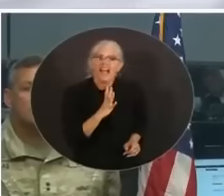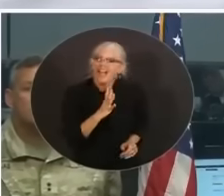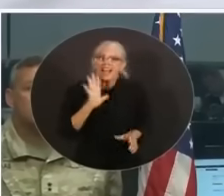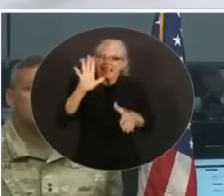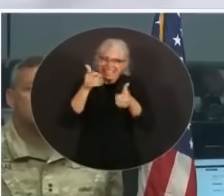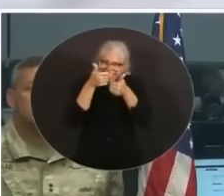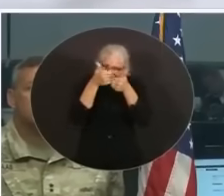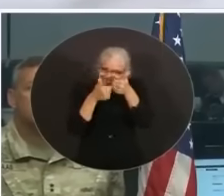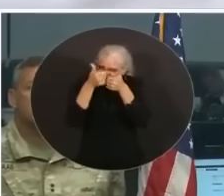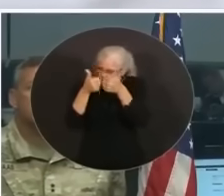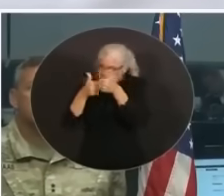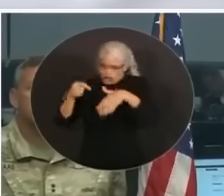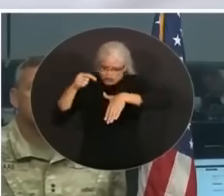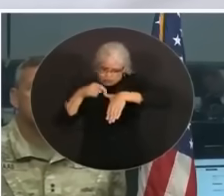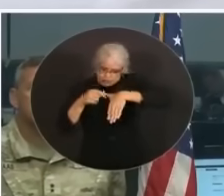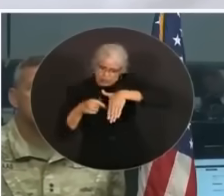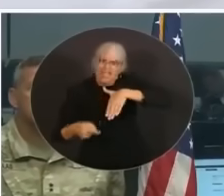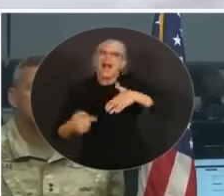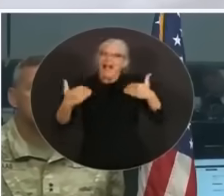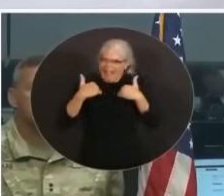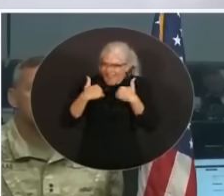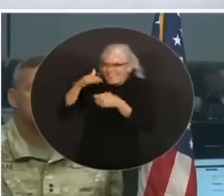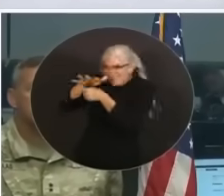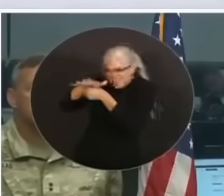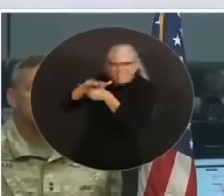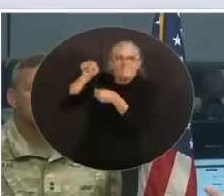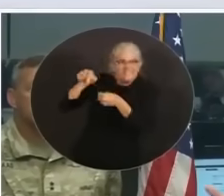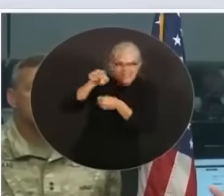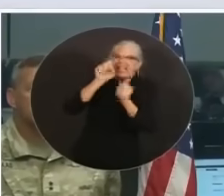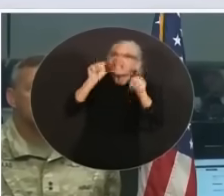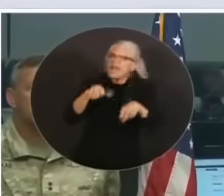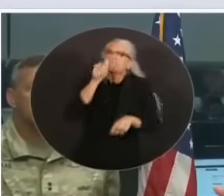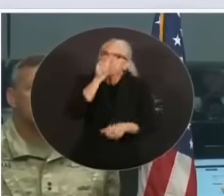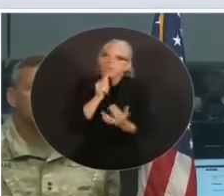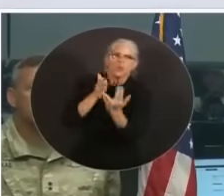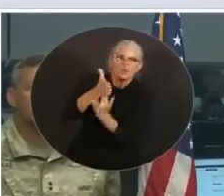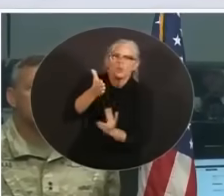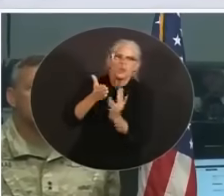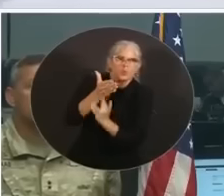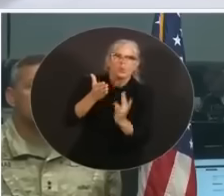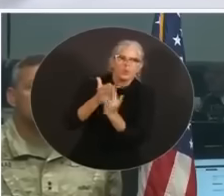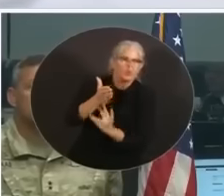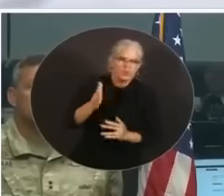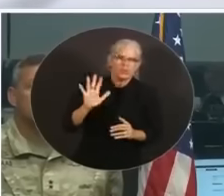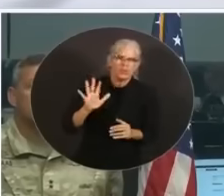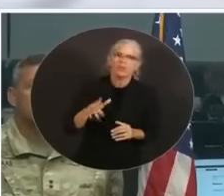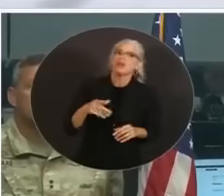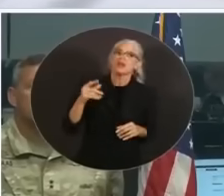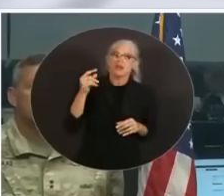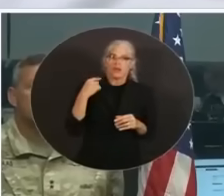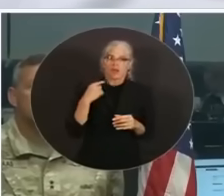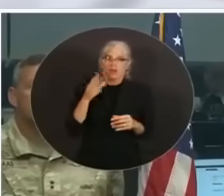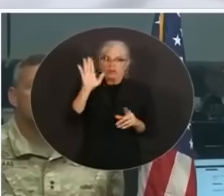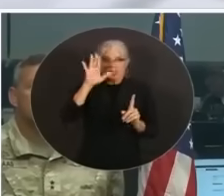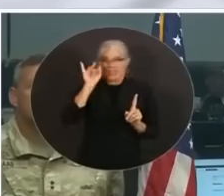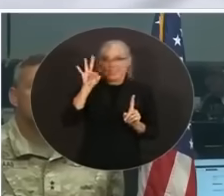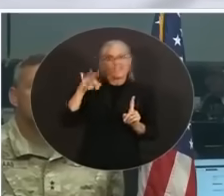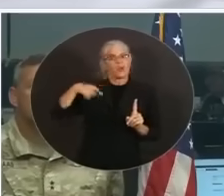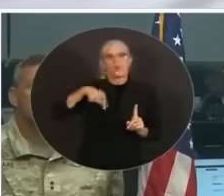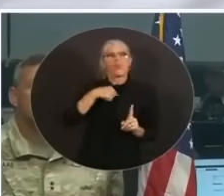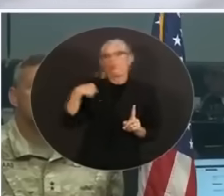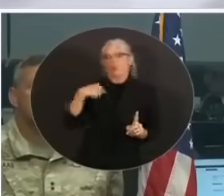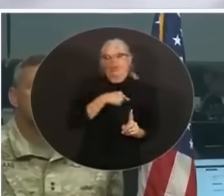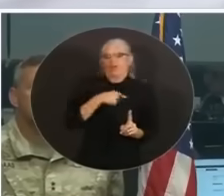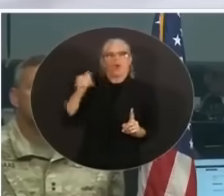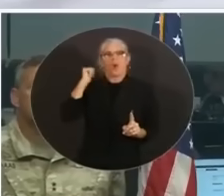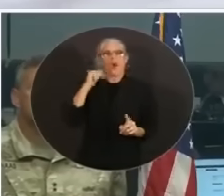withstand wind in Florida with most of our buildings, and nothing would be designated as a shelter if it couldn't withstand that. So